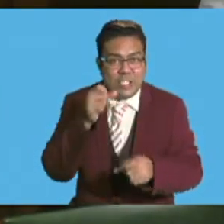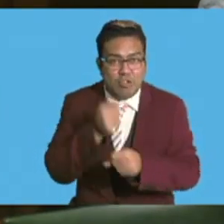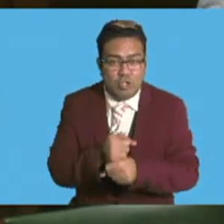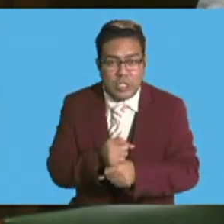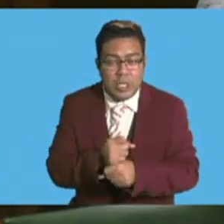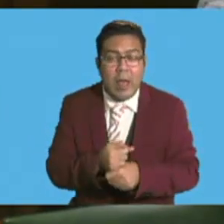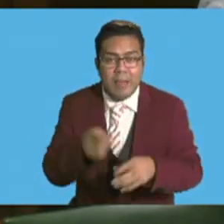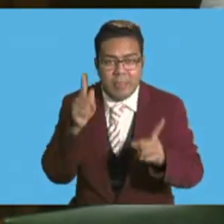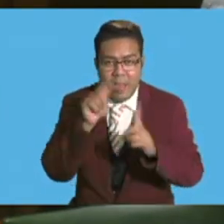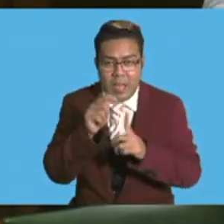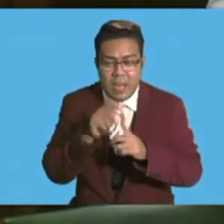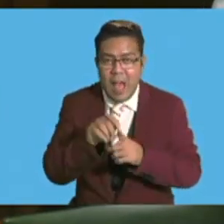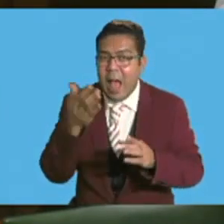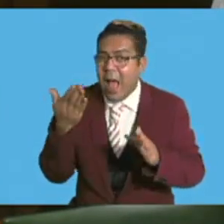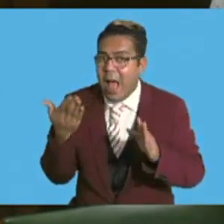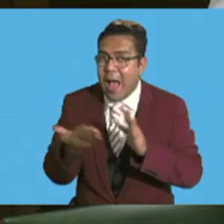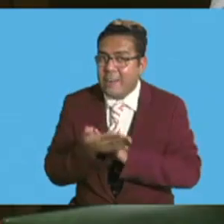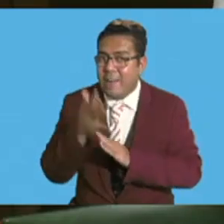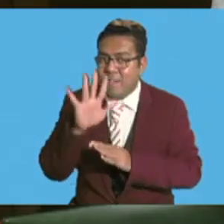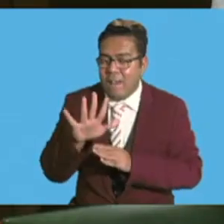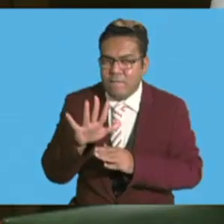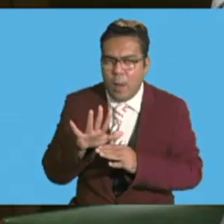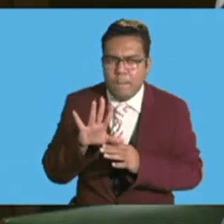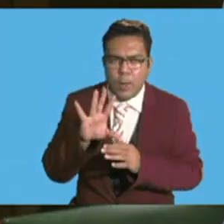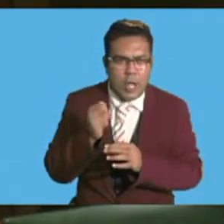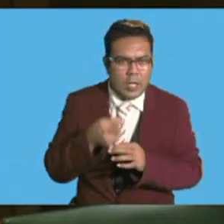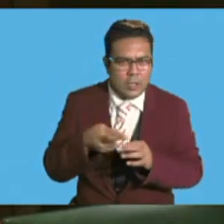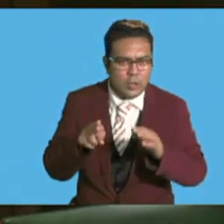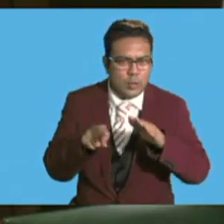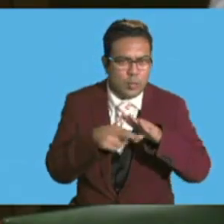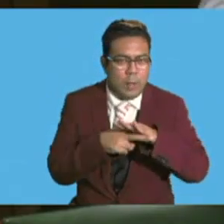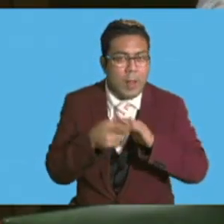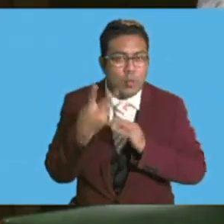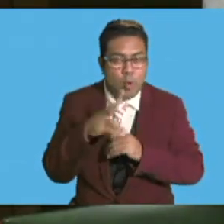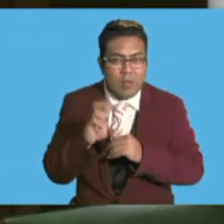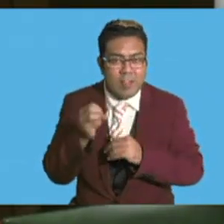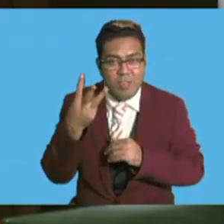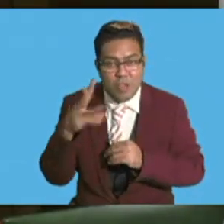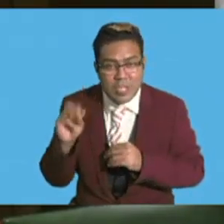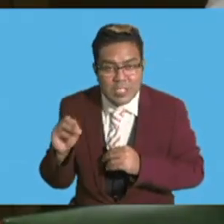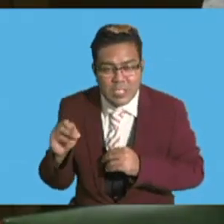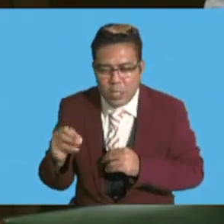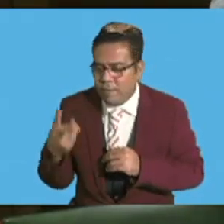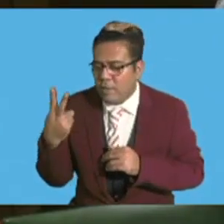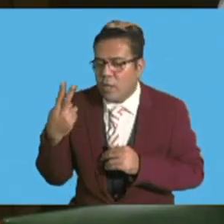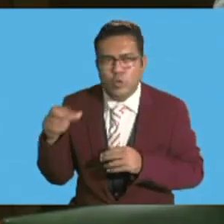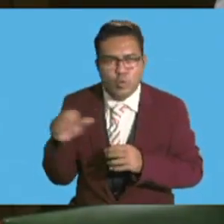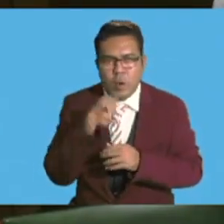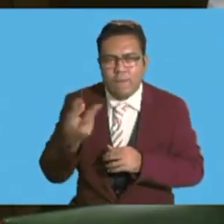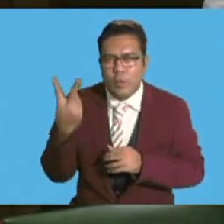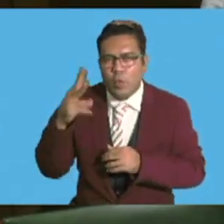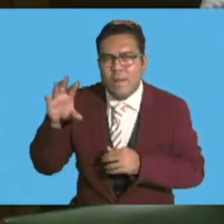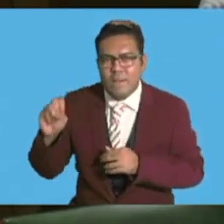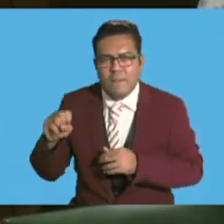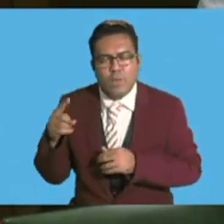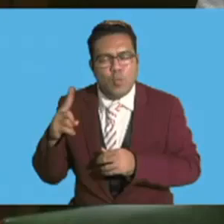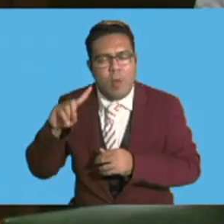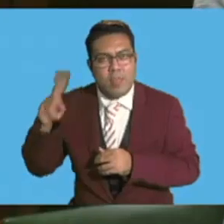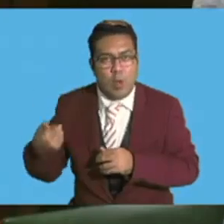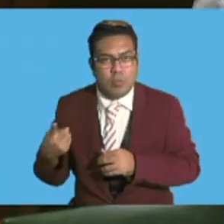rate, which is by SDG targeting that by 2030 should be 25 per 1,000 live